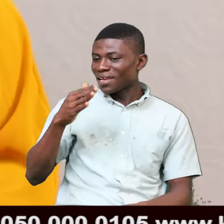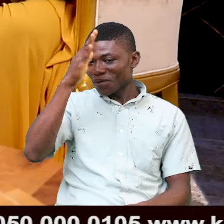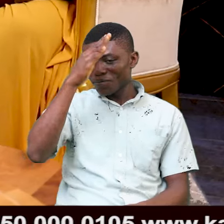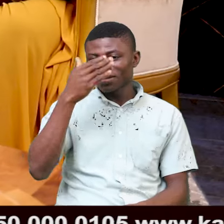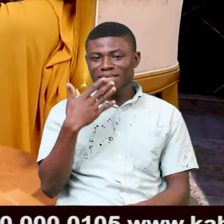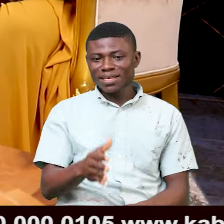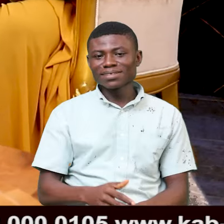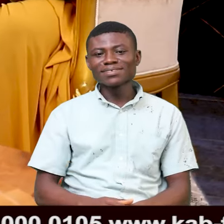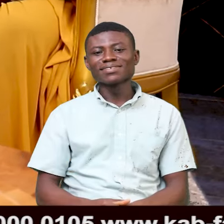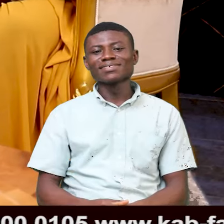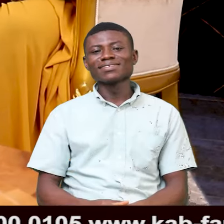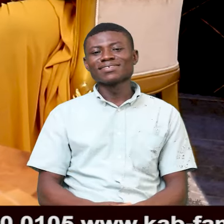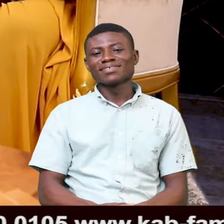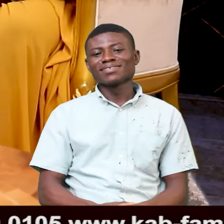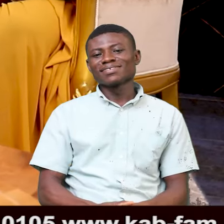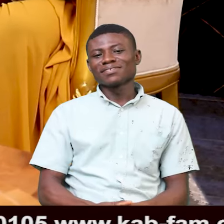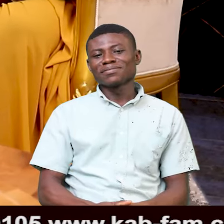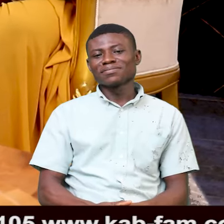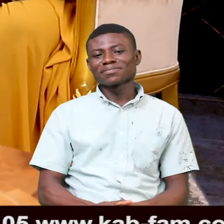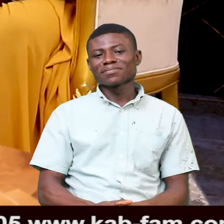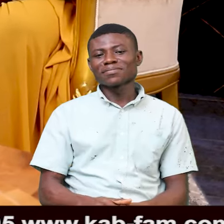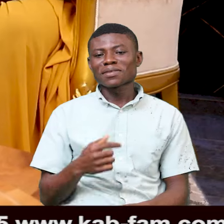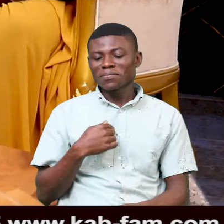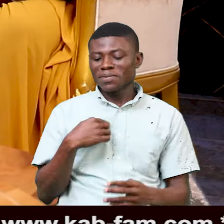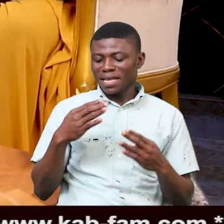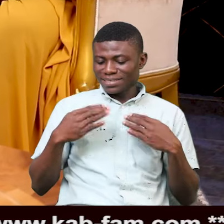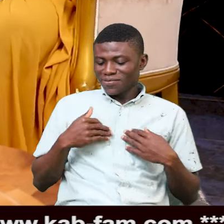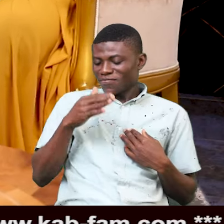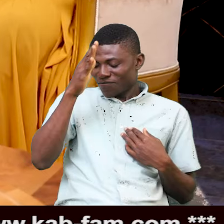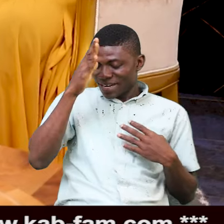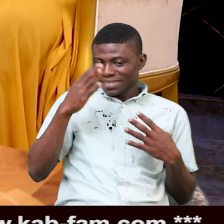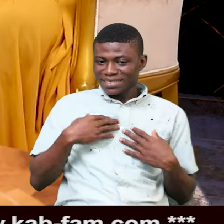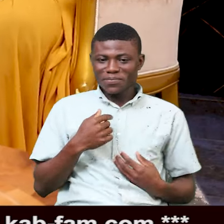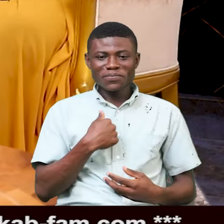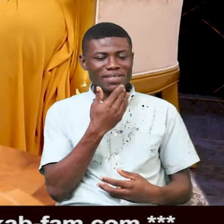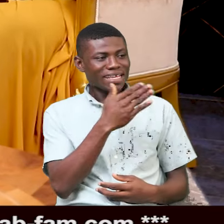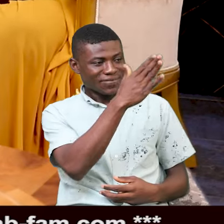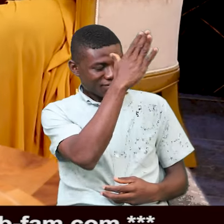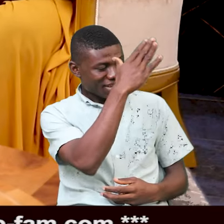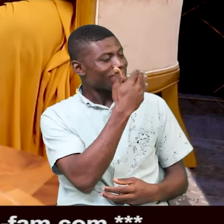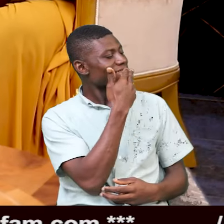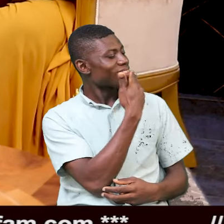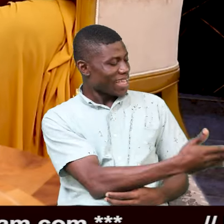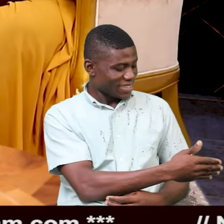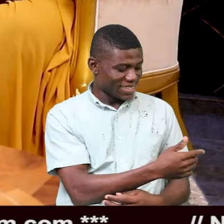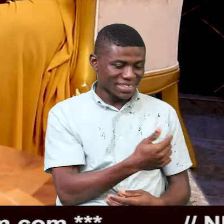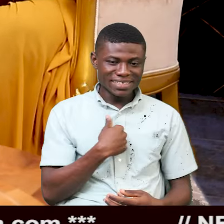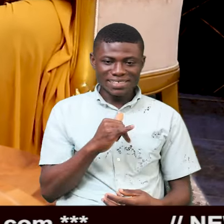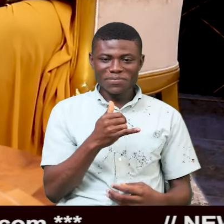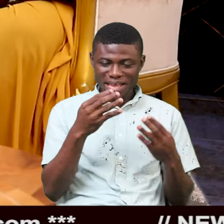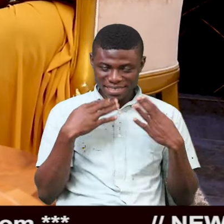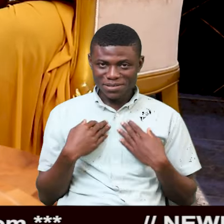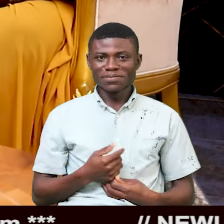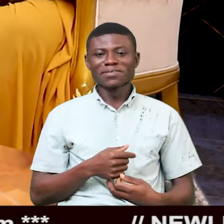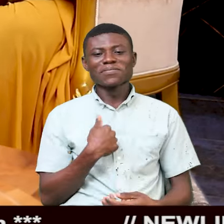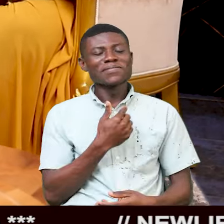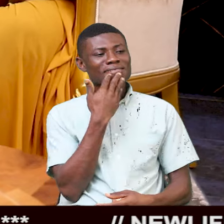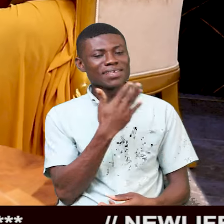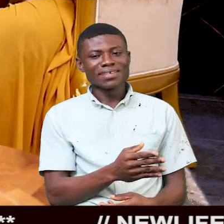dasi ah okay maje na se da na pa Papa does it. I did